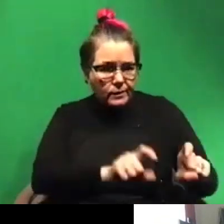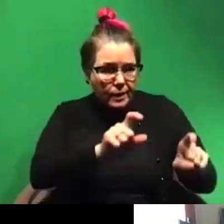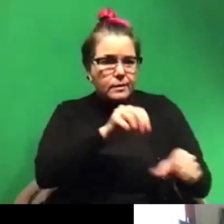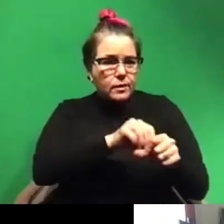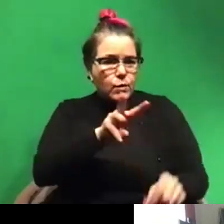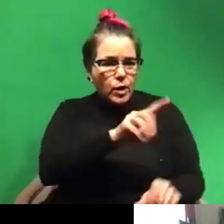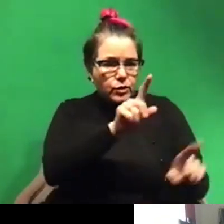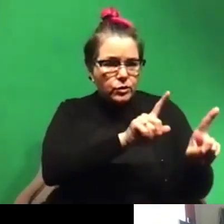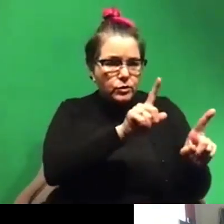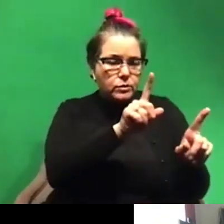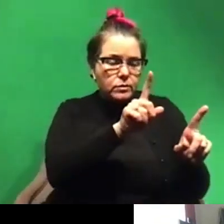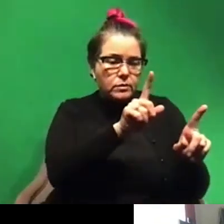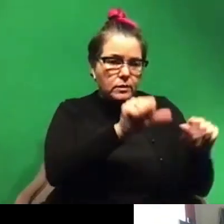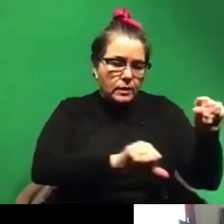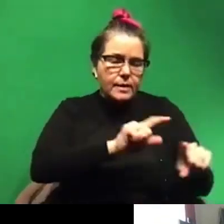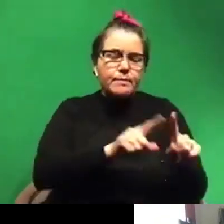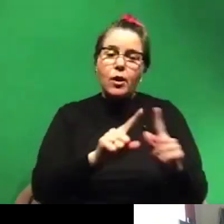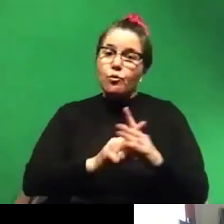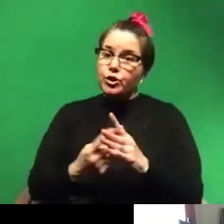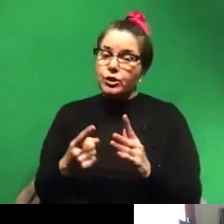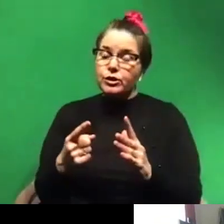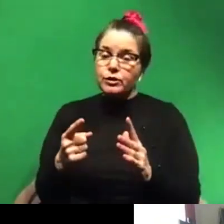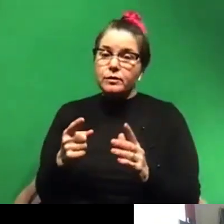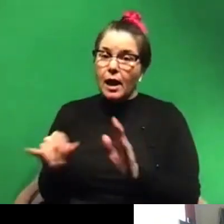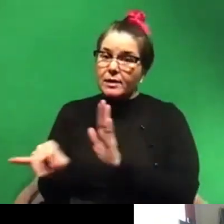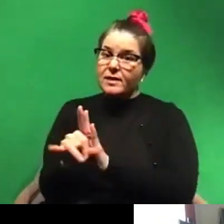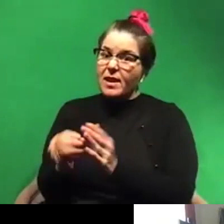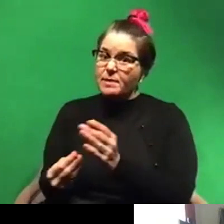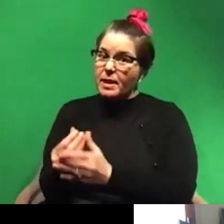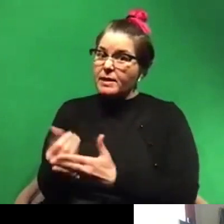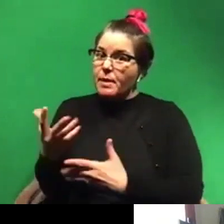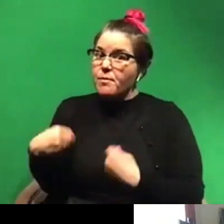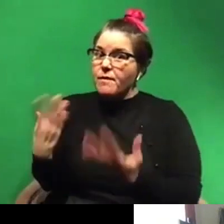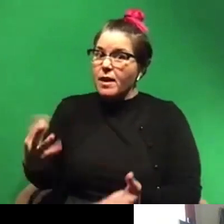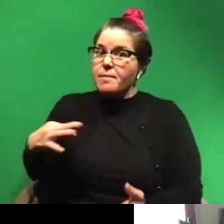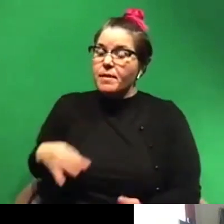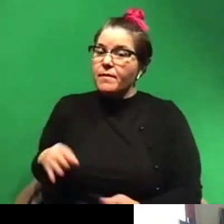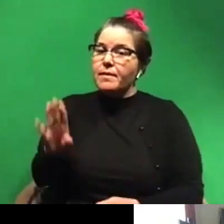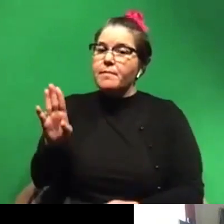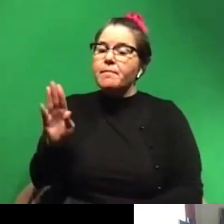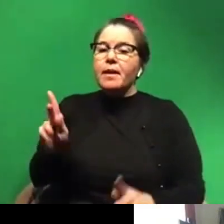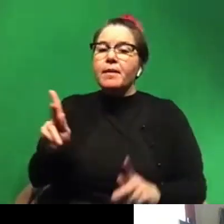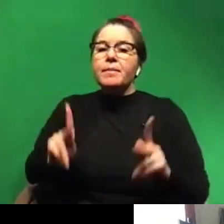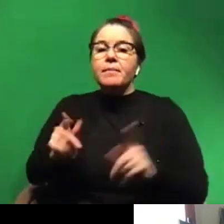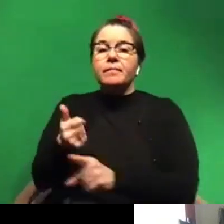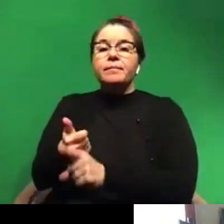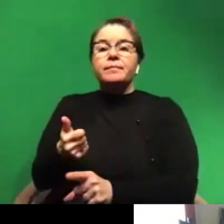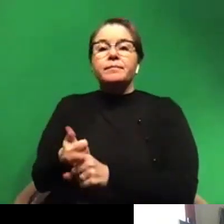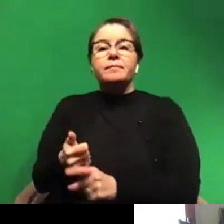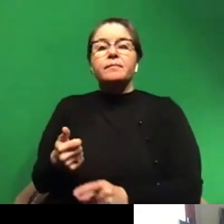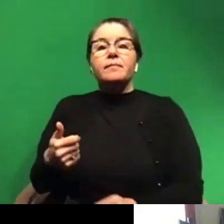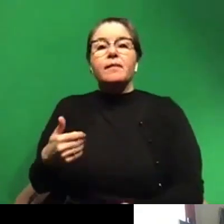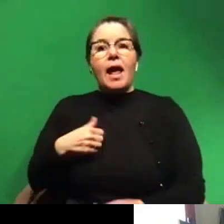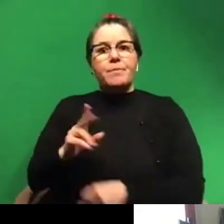were originally identified as plants that might provide some benefit by people who had been using them